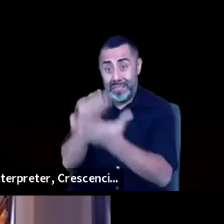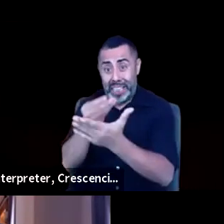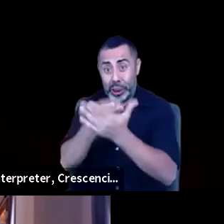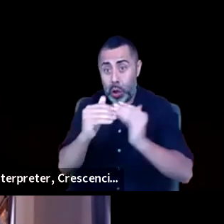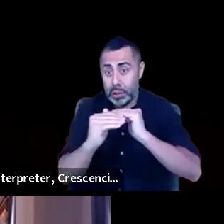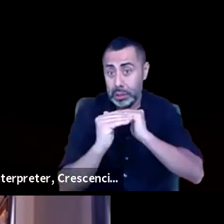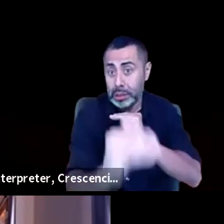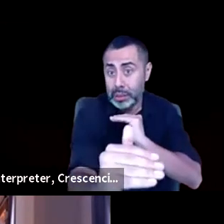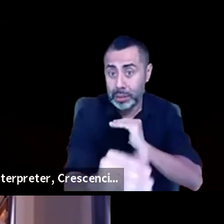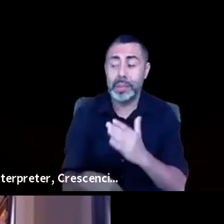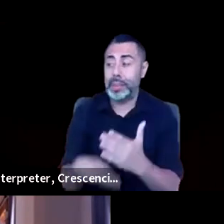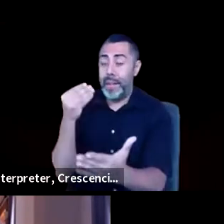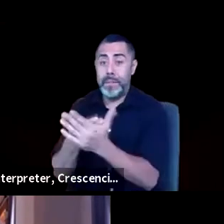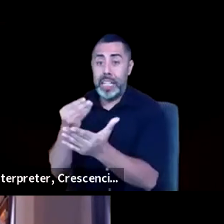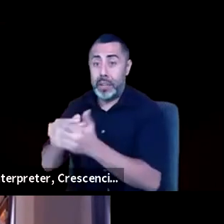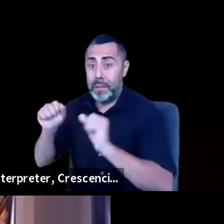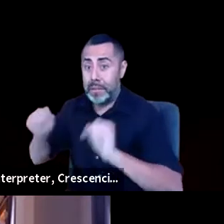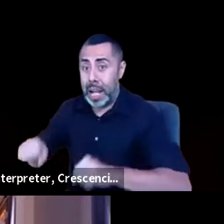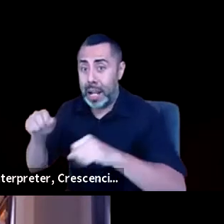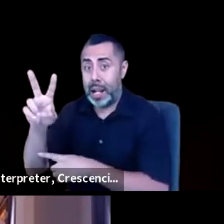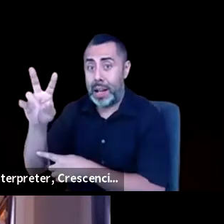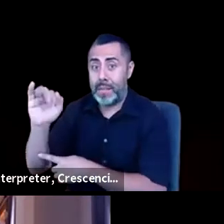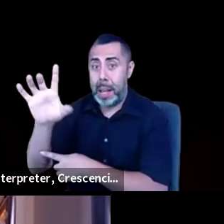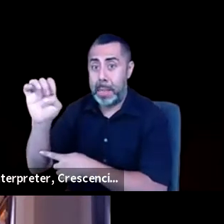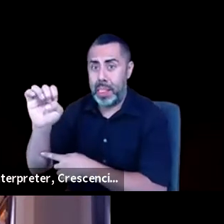or stable